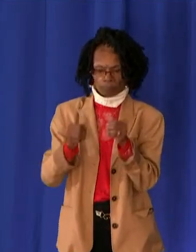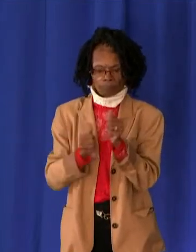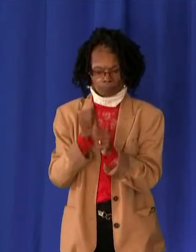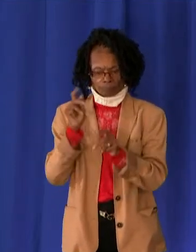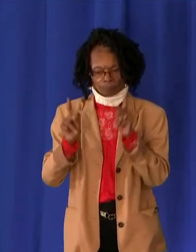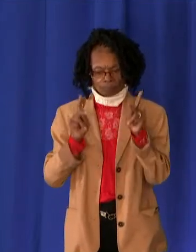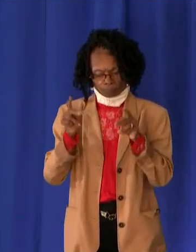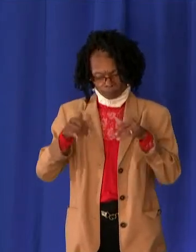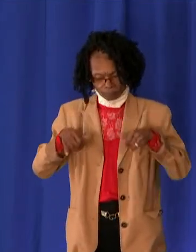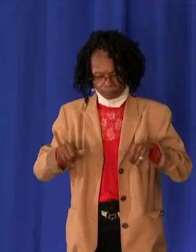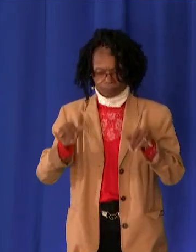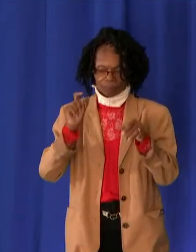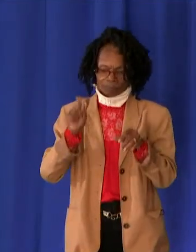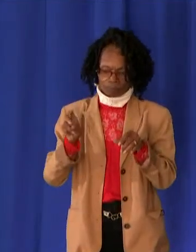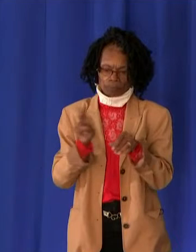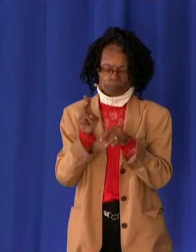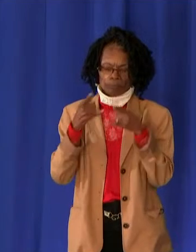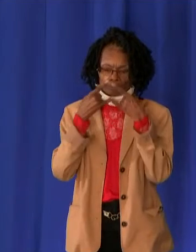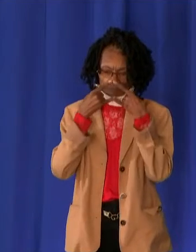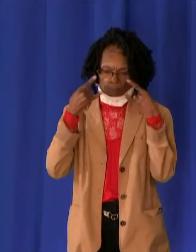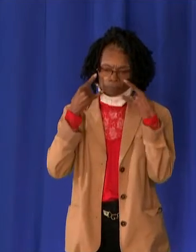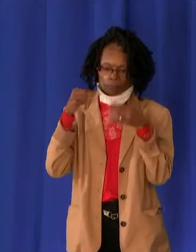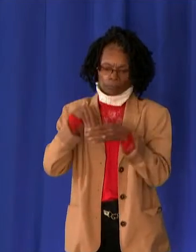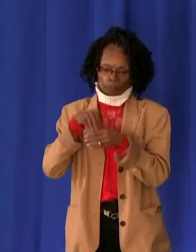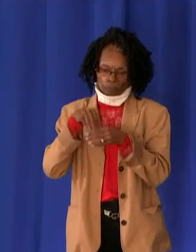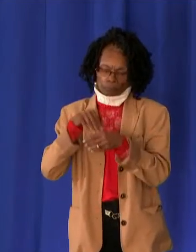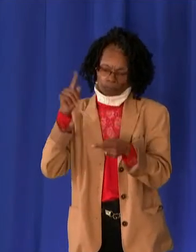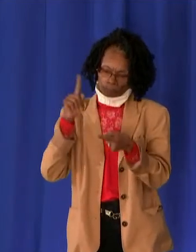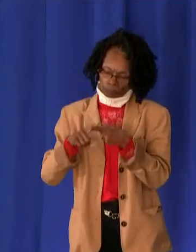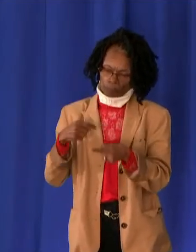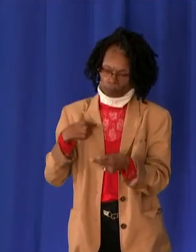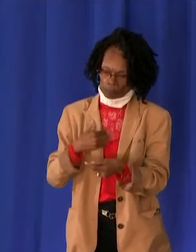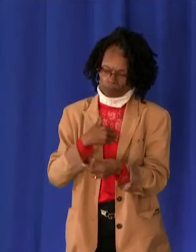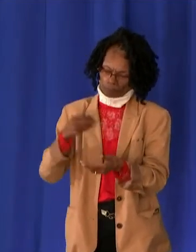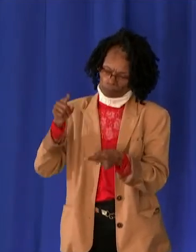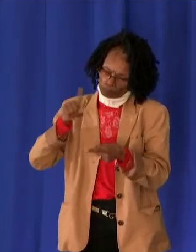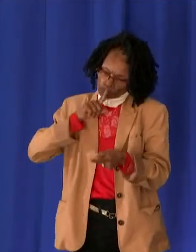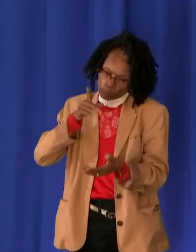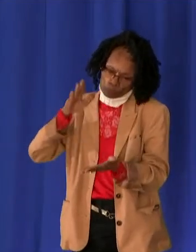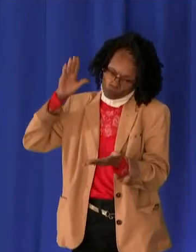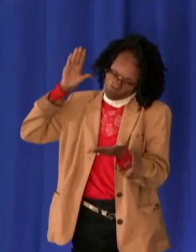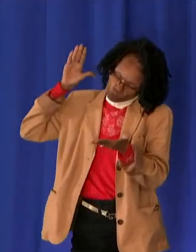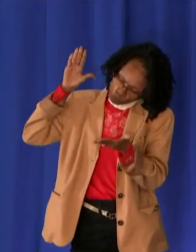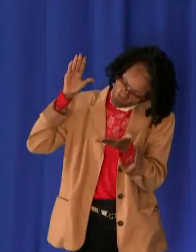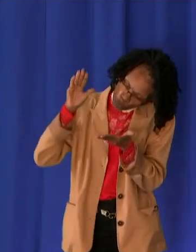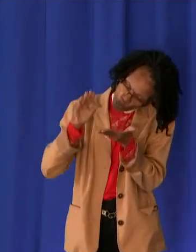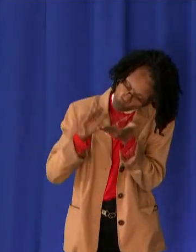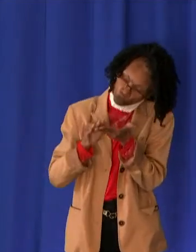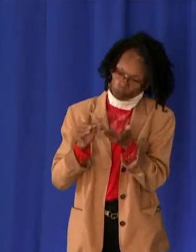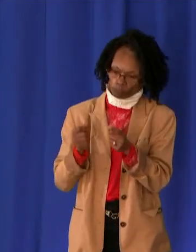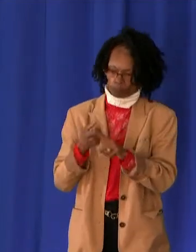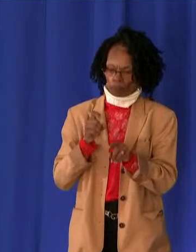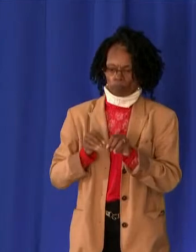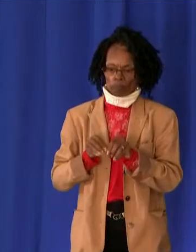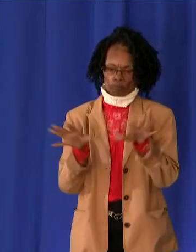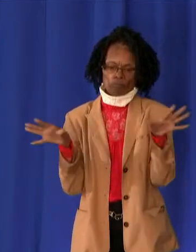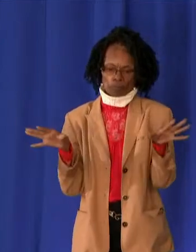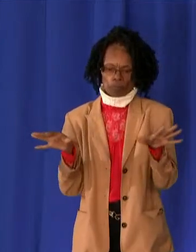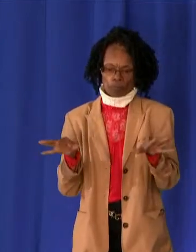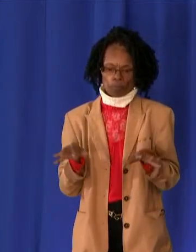will still need to wear a mask indoors until we have low to moderate community transmission, right? And we'll provide